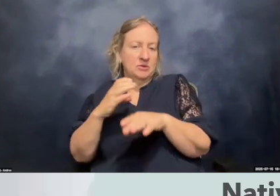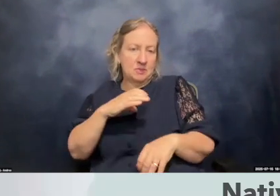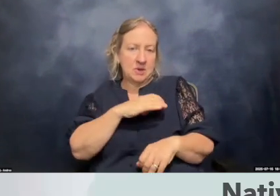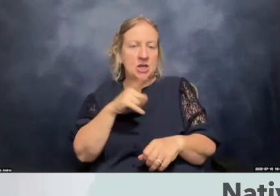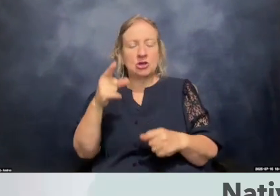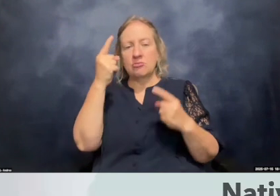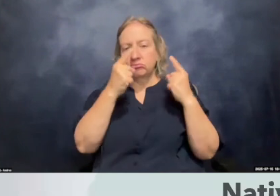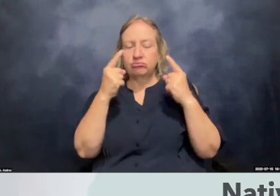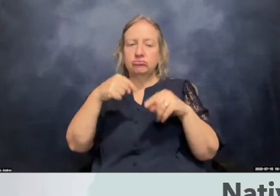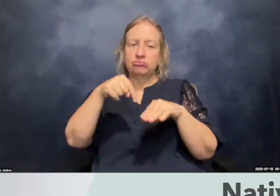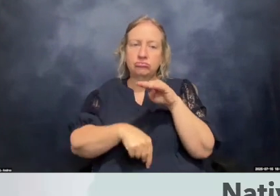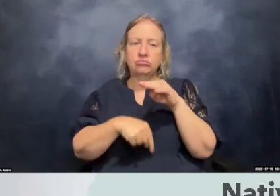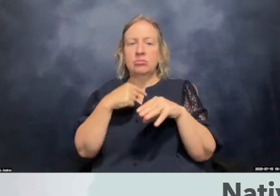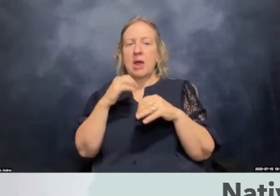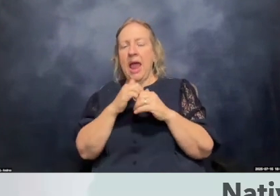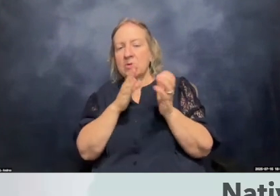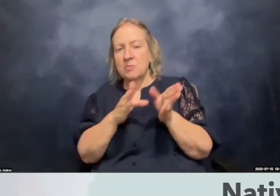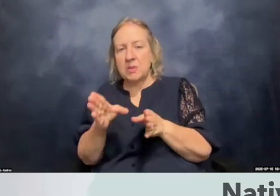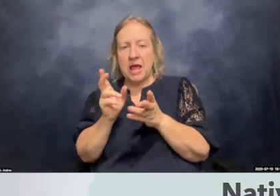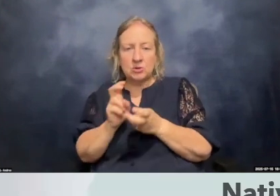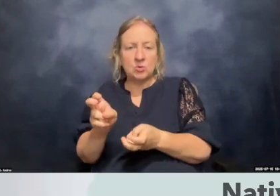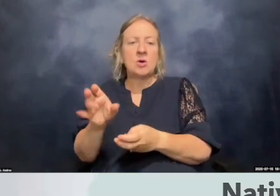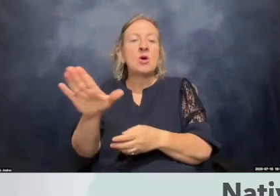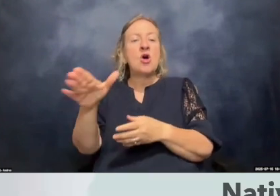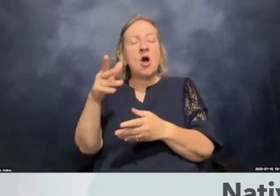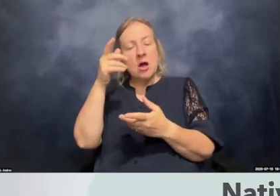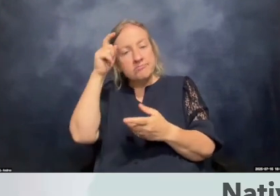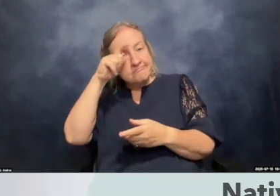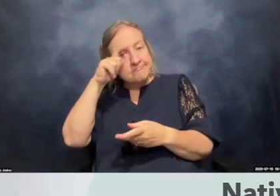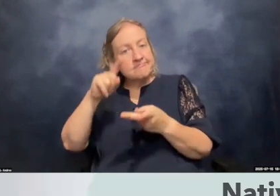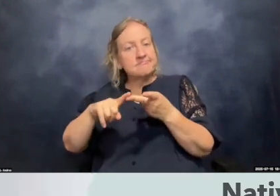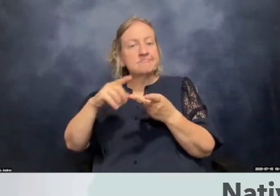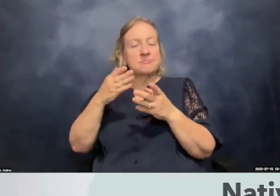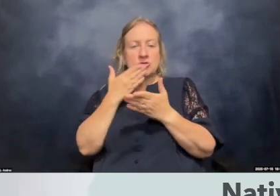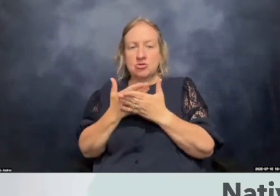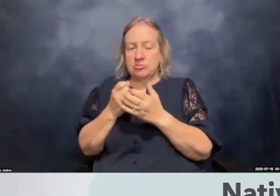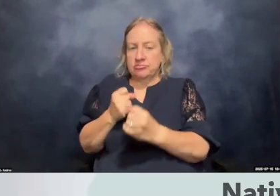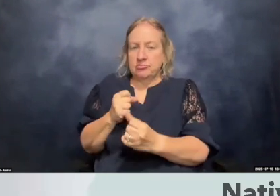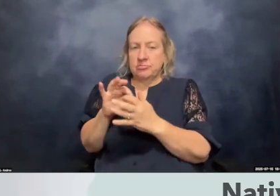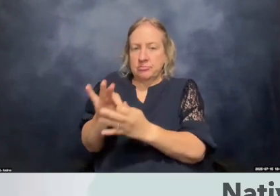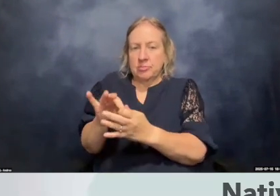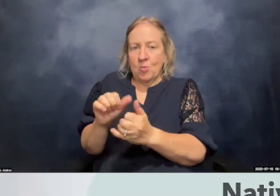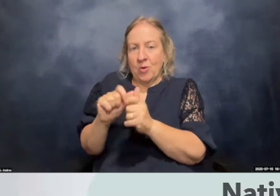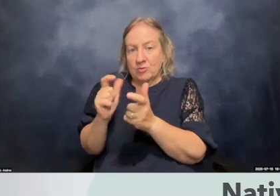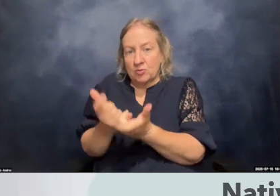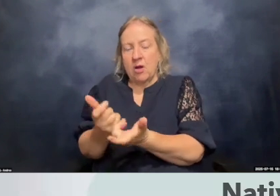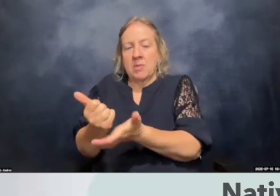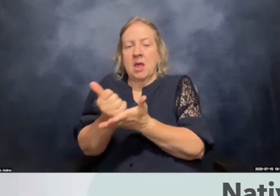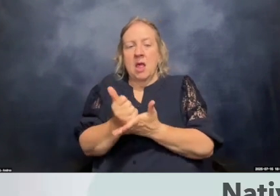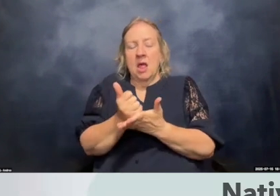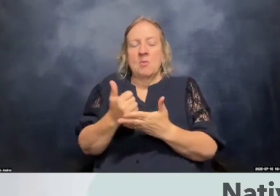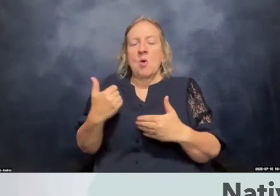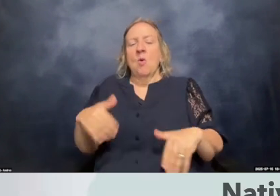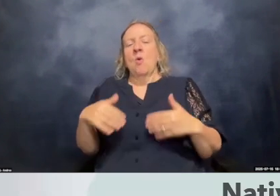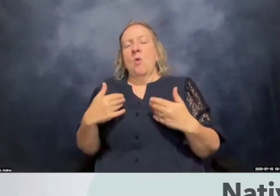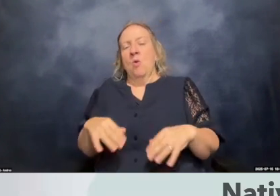when planning this tour, and her insights and strong relationships with tribal communities are what made this tour meaningful and memorable for all